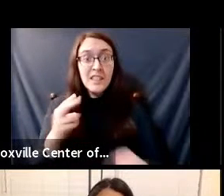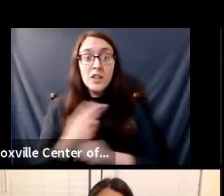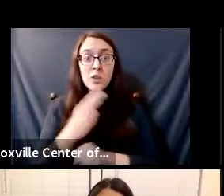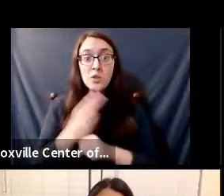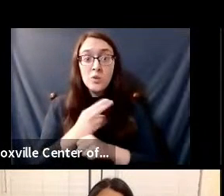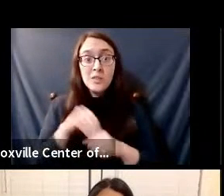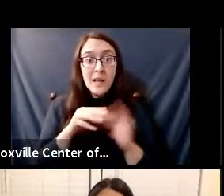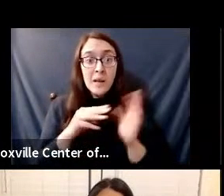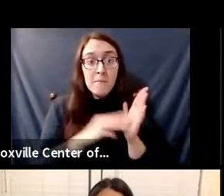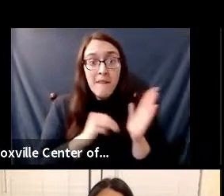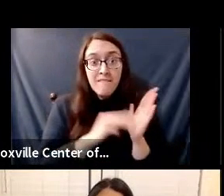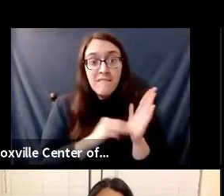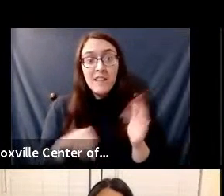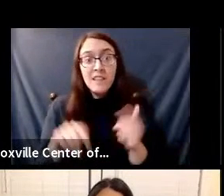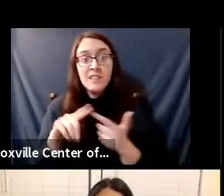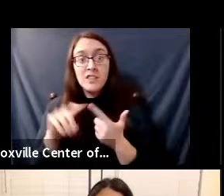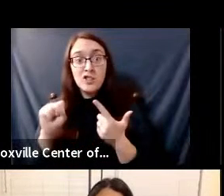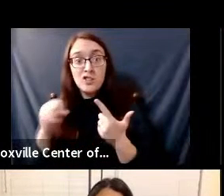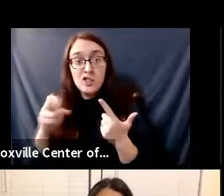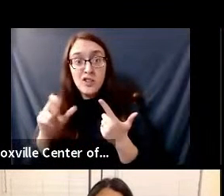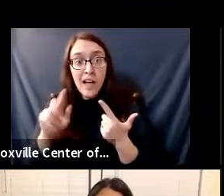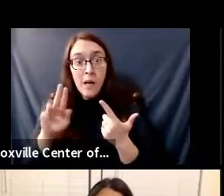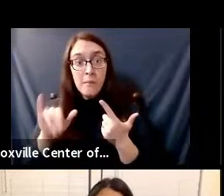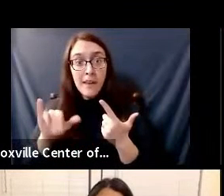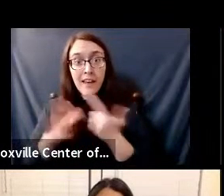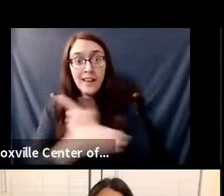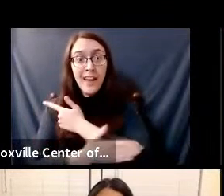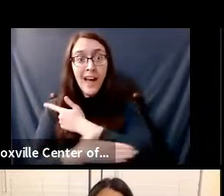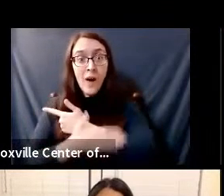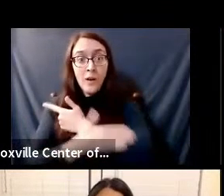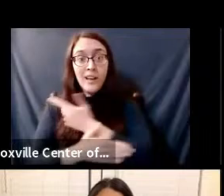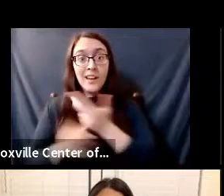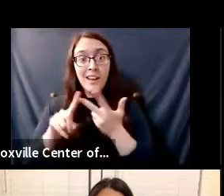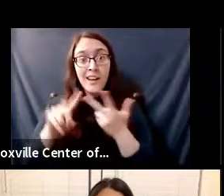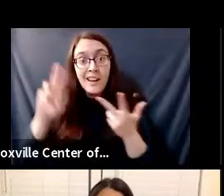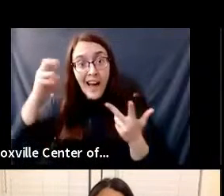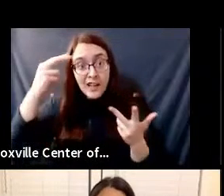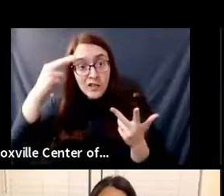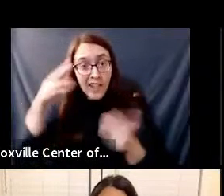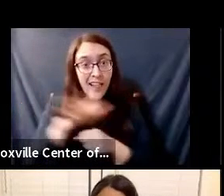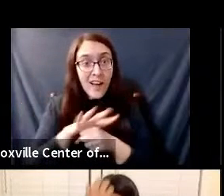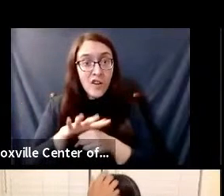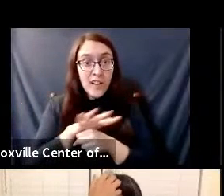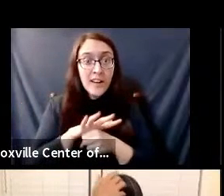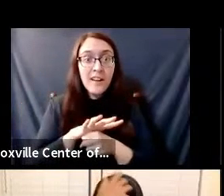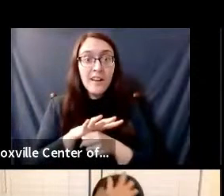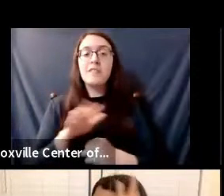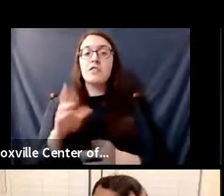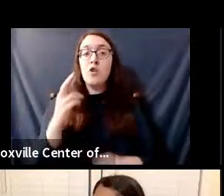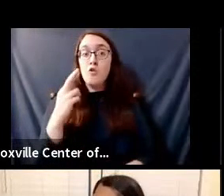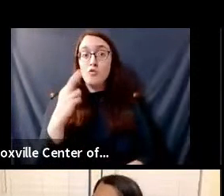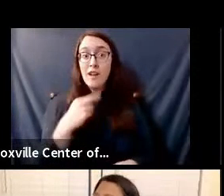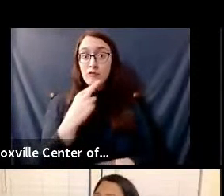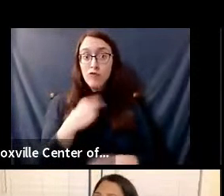Memphis, Shelby County, and Nashville, Davidson County. That we as restaurateurs were told today that there is no more money